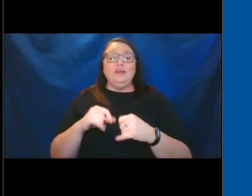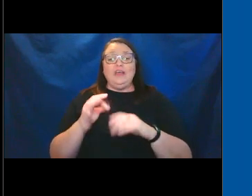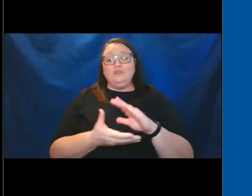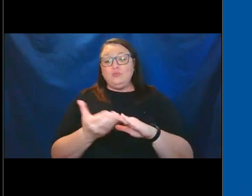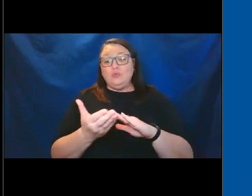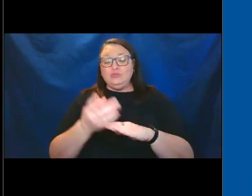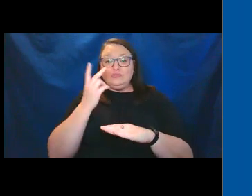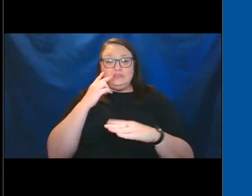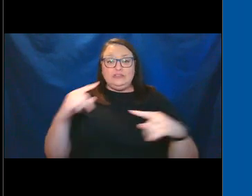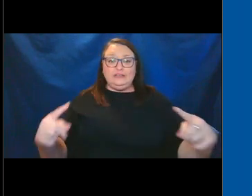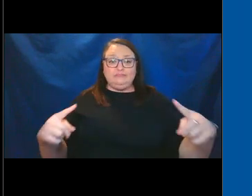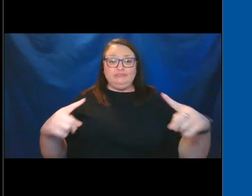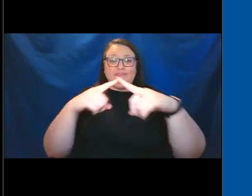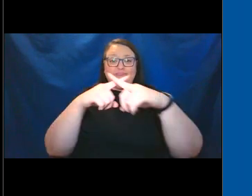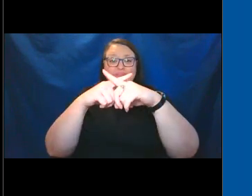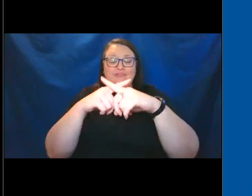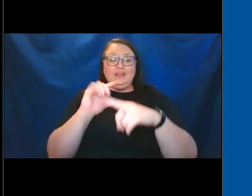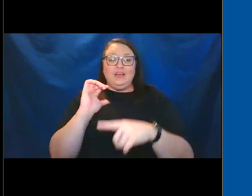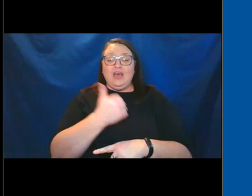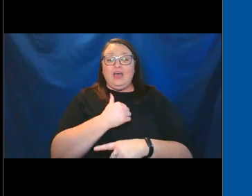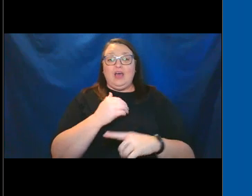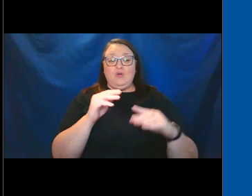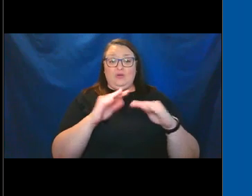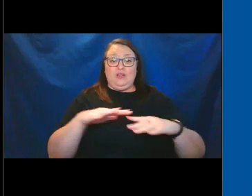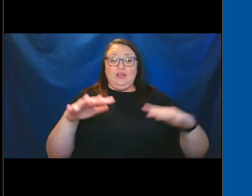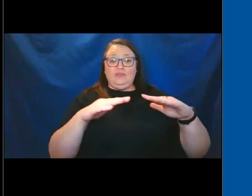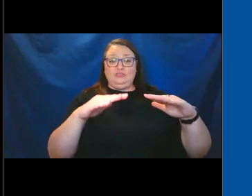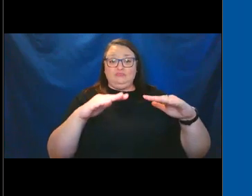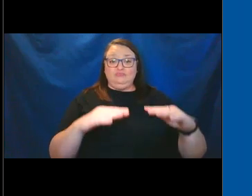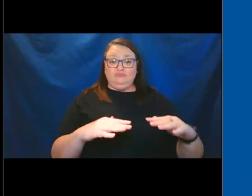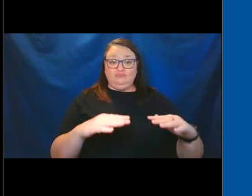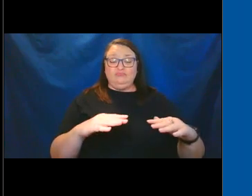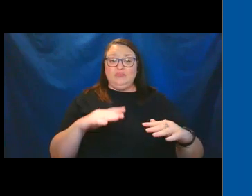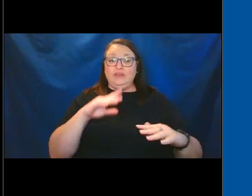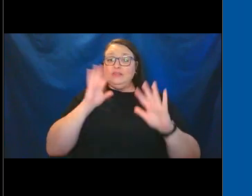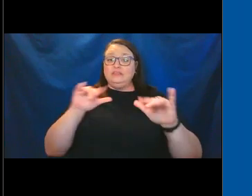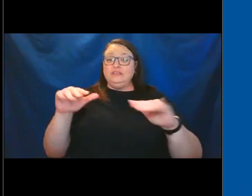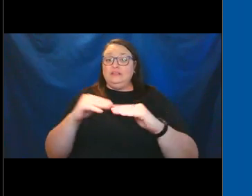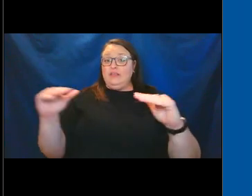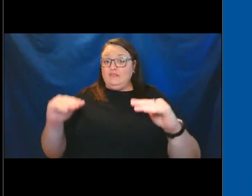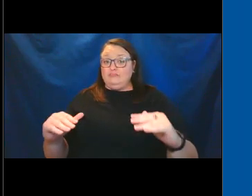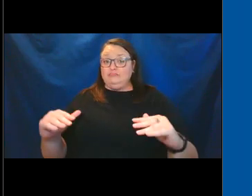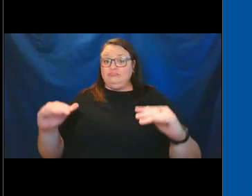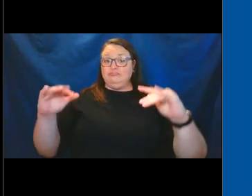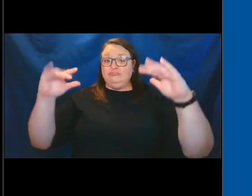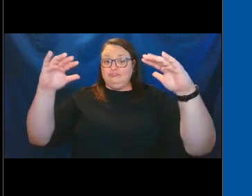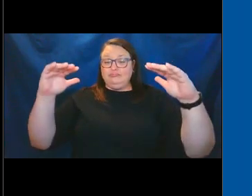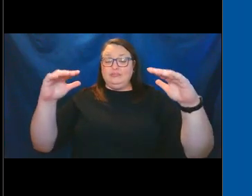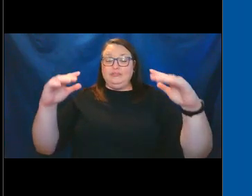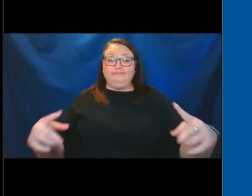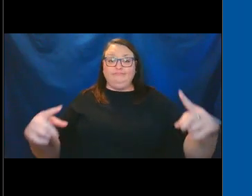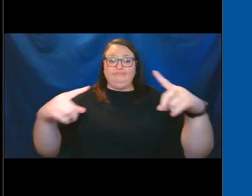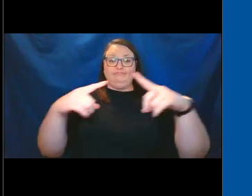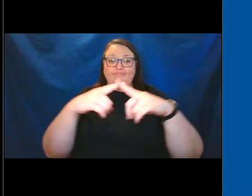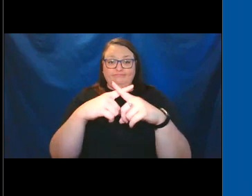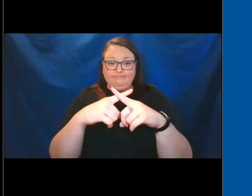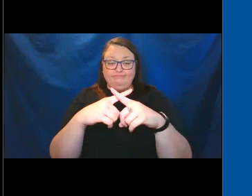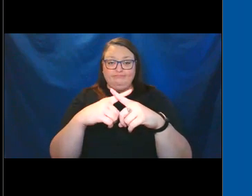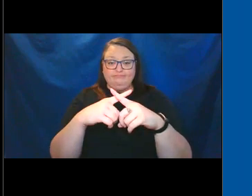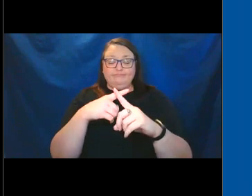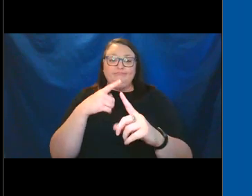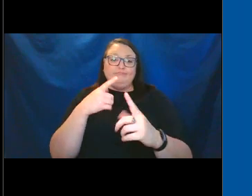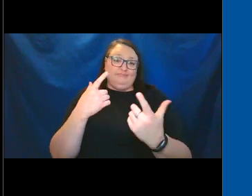lines of our elevation going down and our sea level coming up, crossing at the date of the tsunami, more